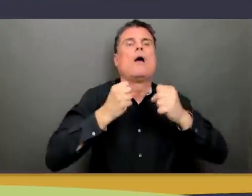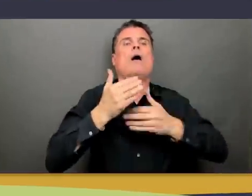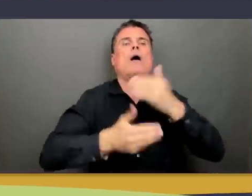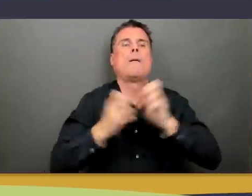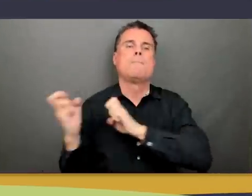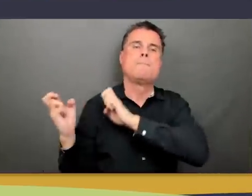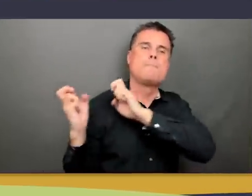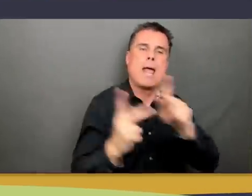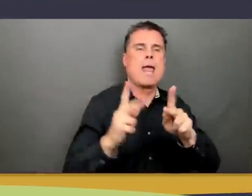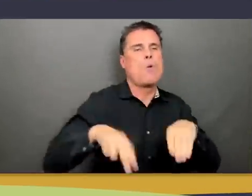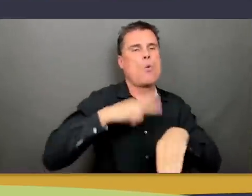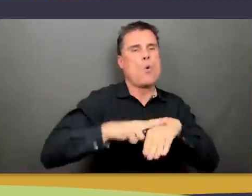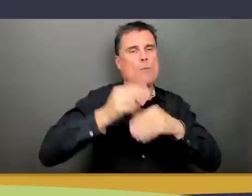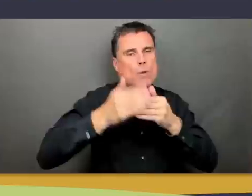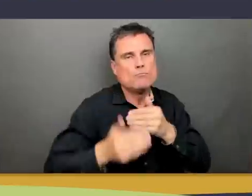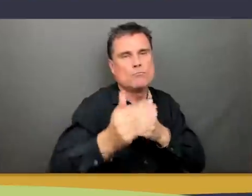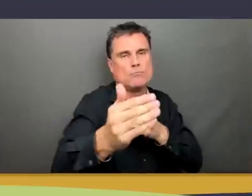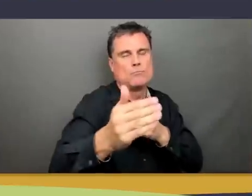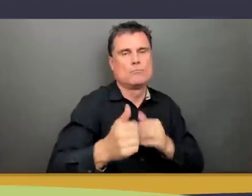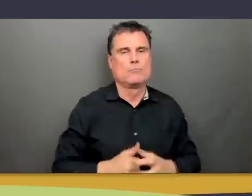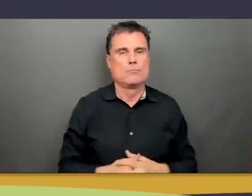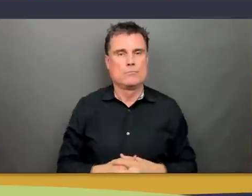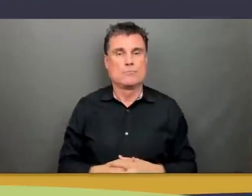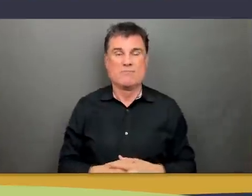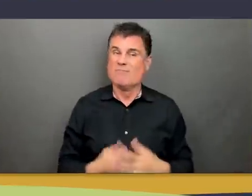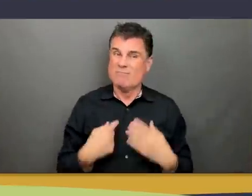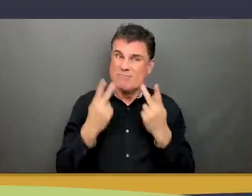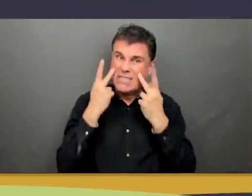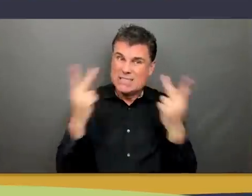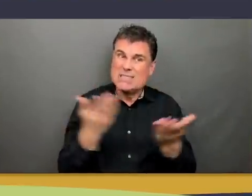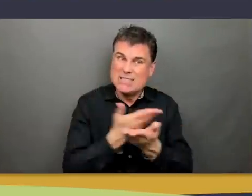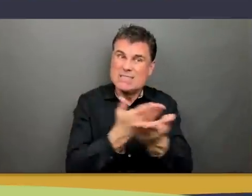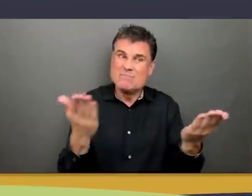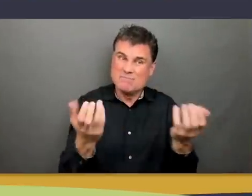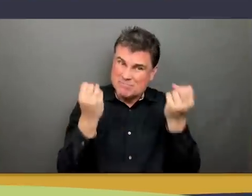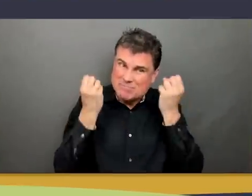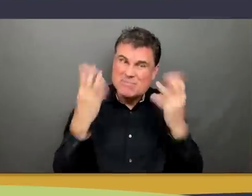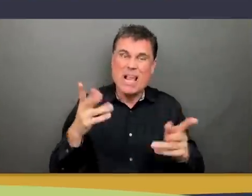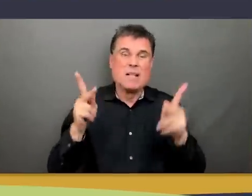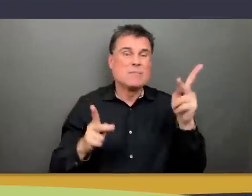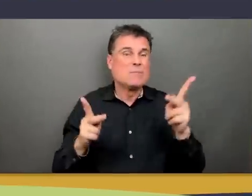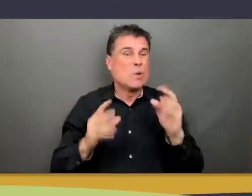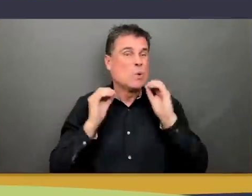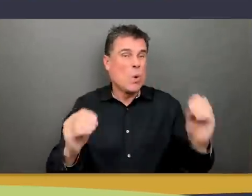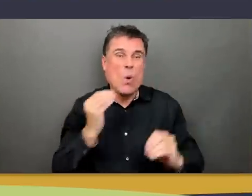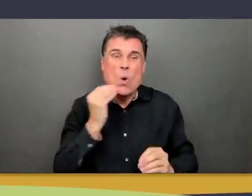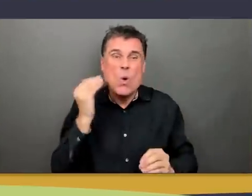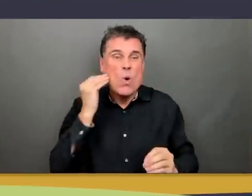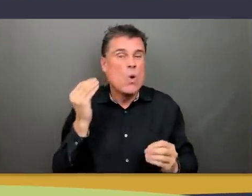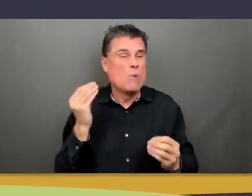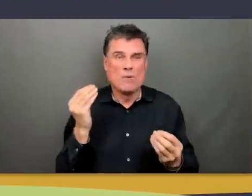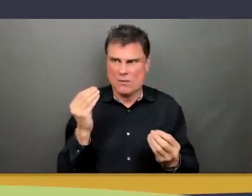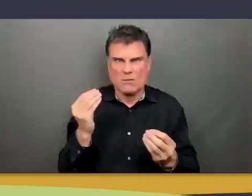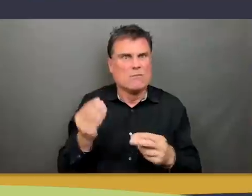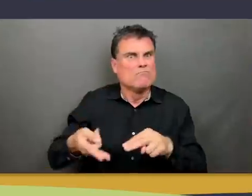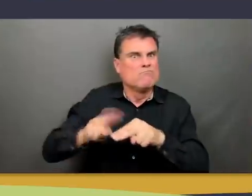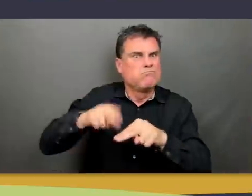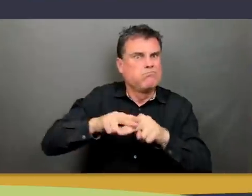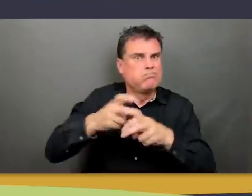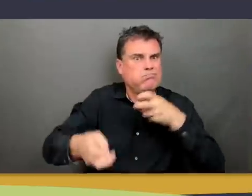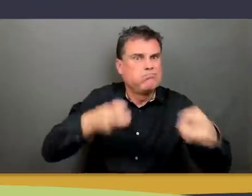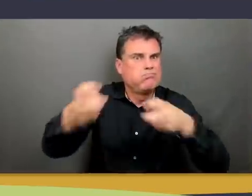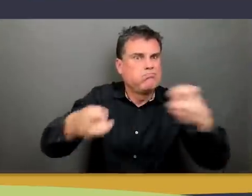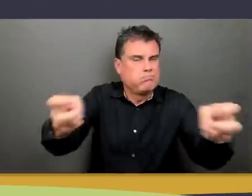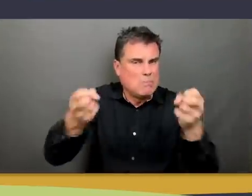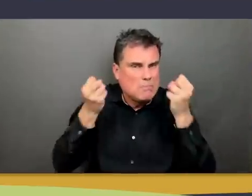growing number of homeless people that I've become accustomed to working with. And I thought, this is what we can do, feed